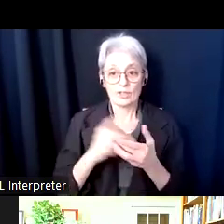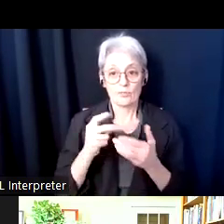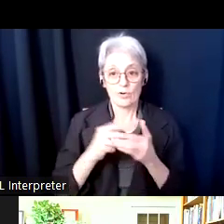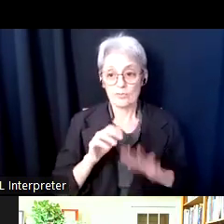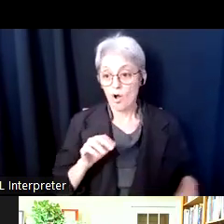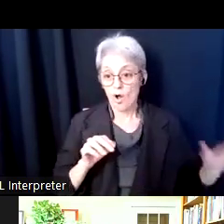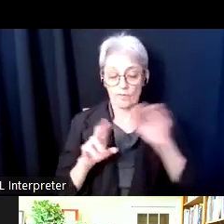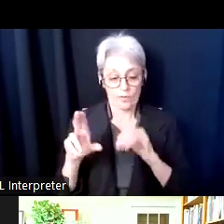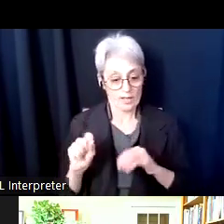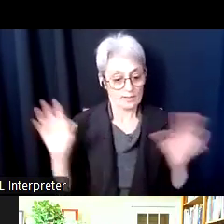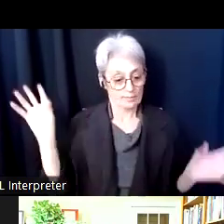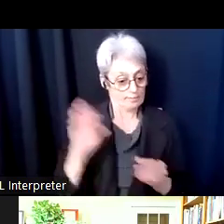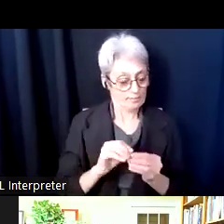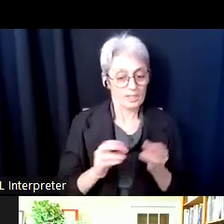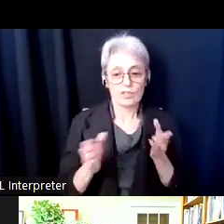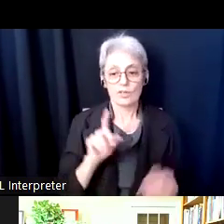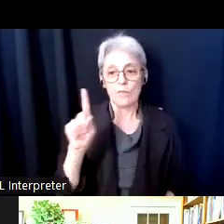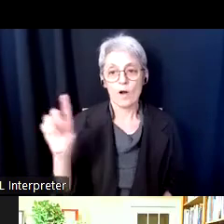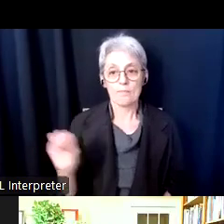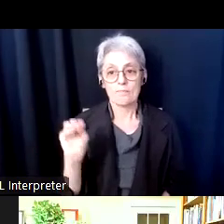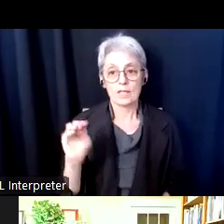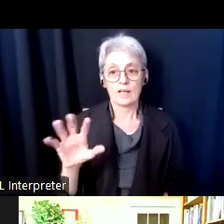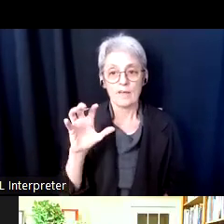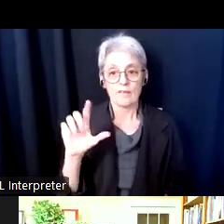serving a total of